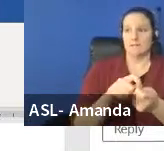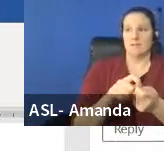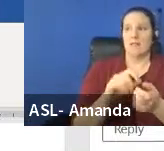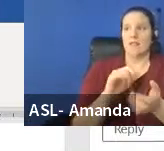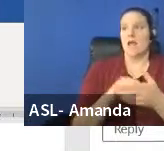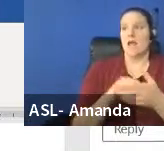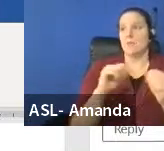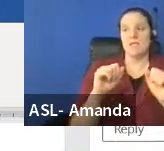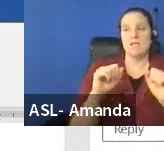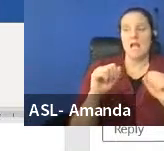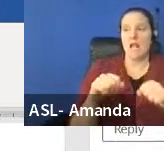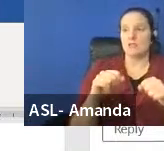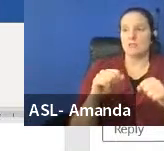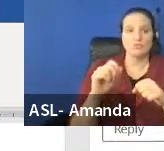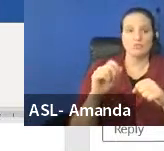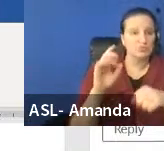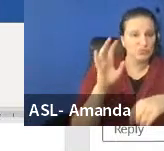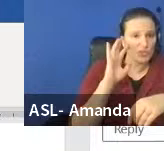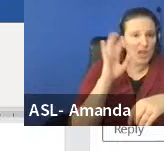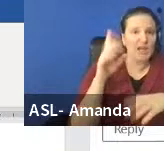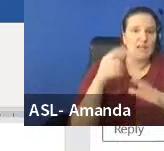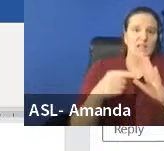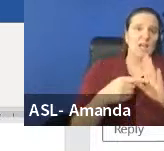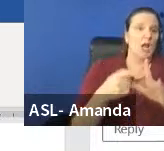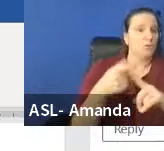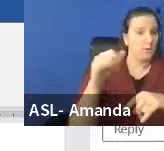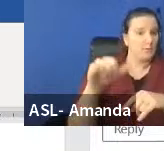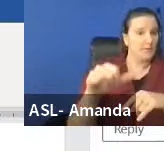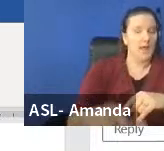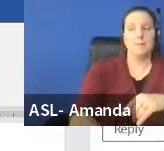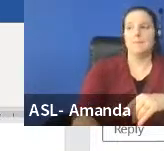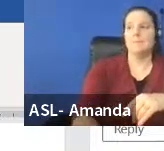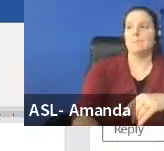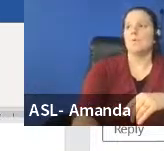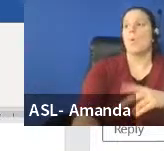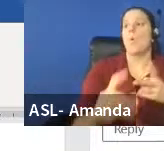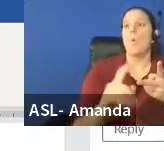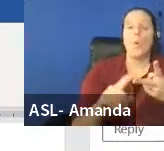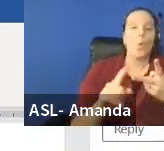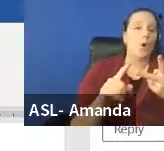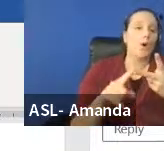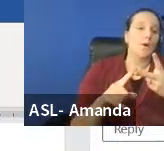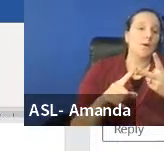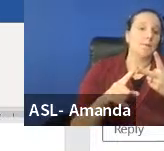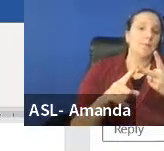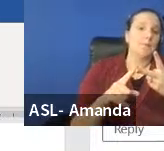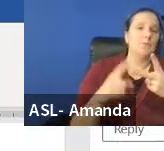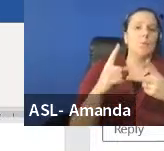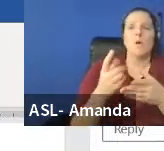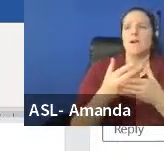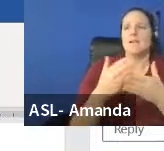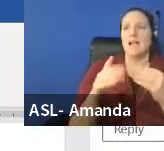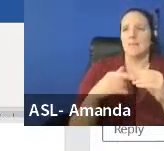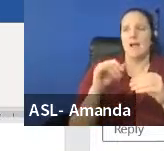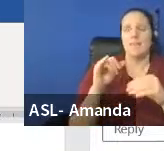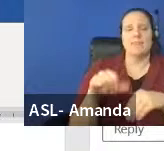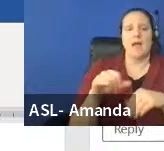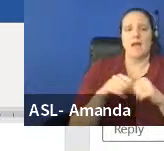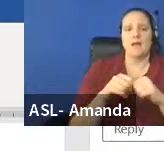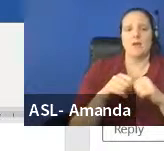can create an indicator out of that, or one thing about it